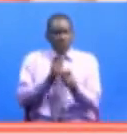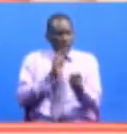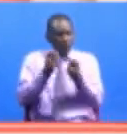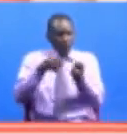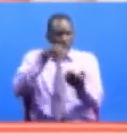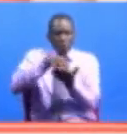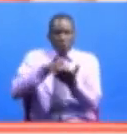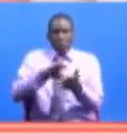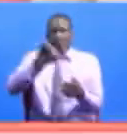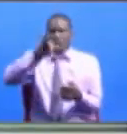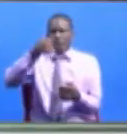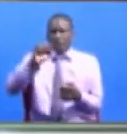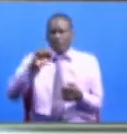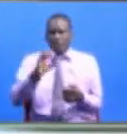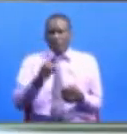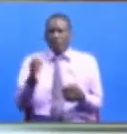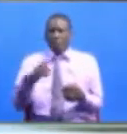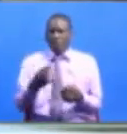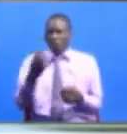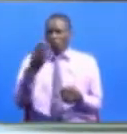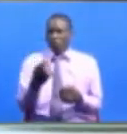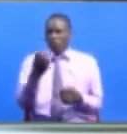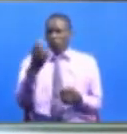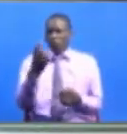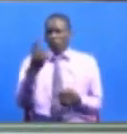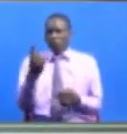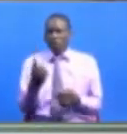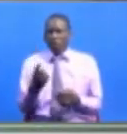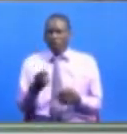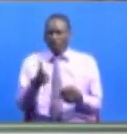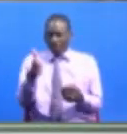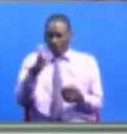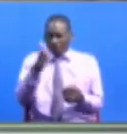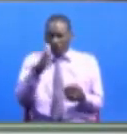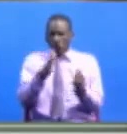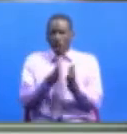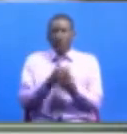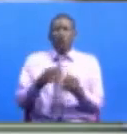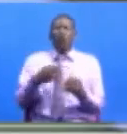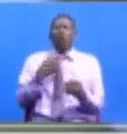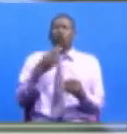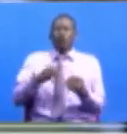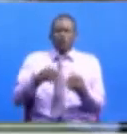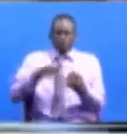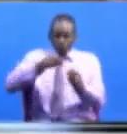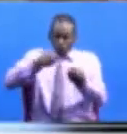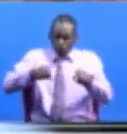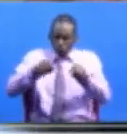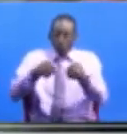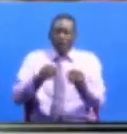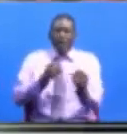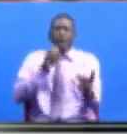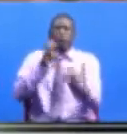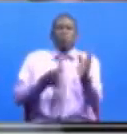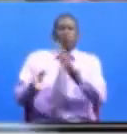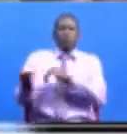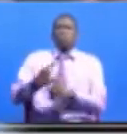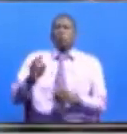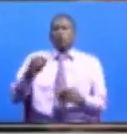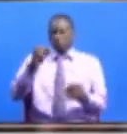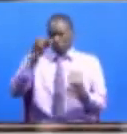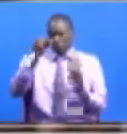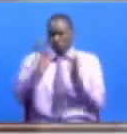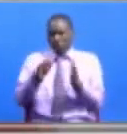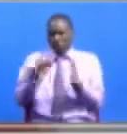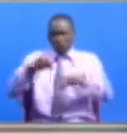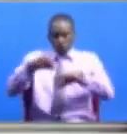position by the JSC in April 2021. Video and audio recordings exposed by former Nairobi Governor Mike Mbuvi